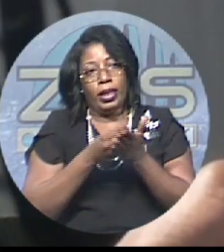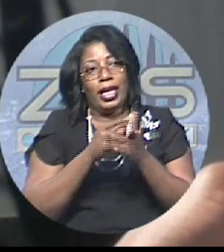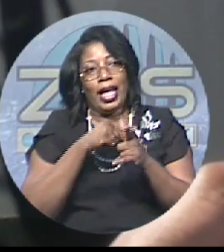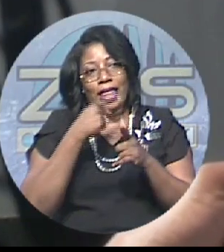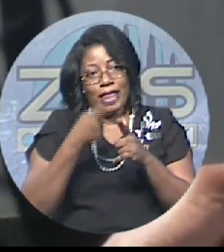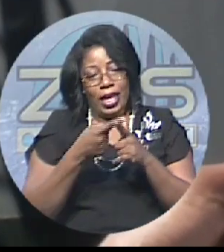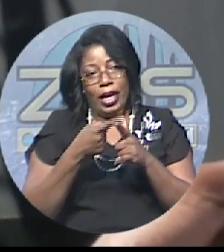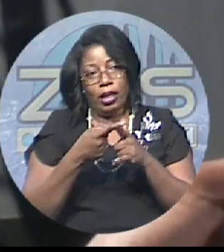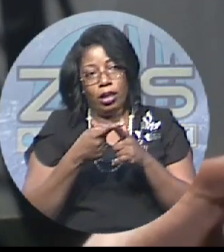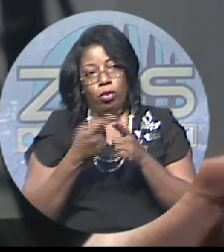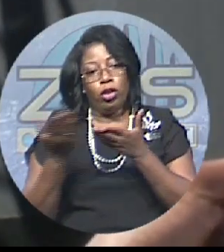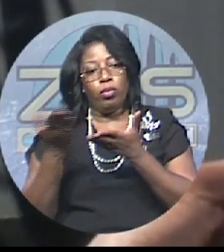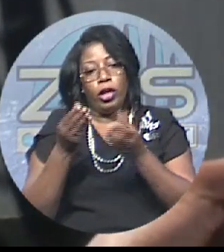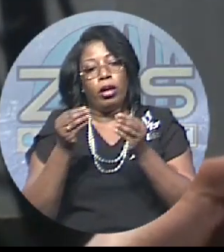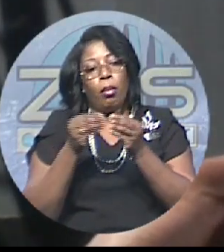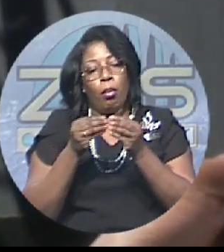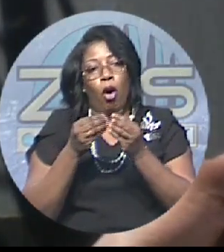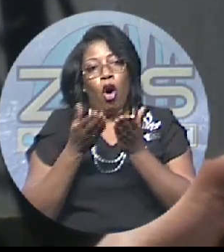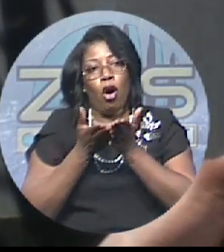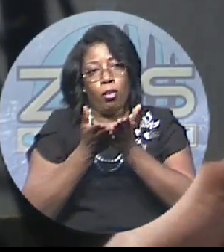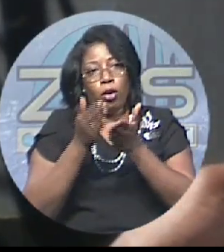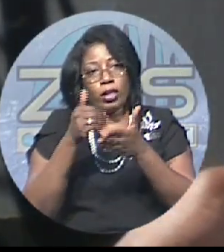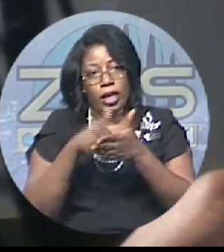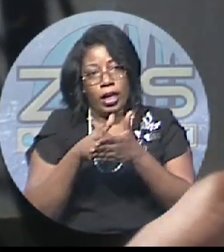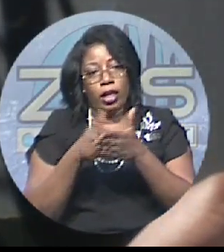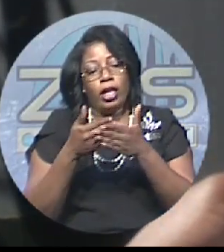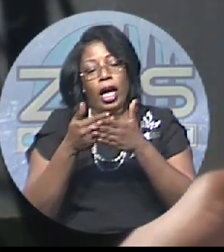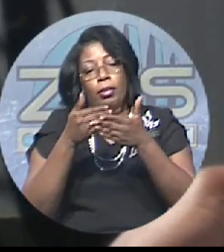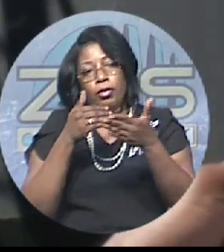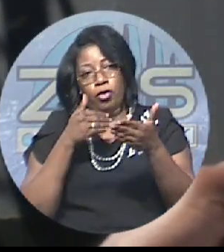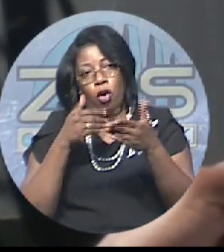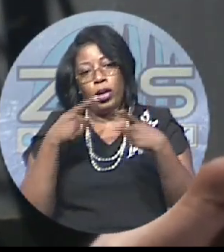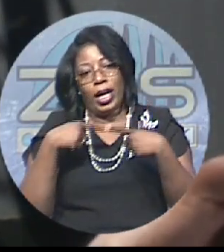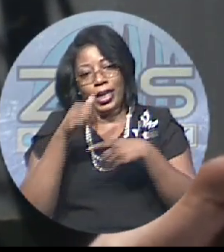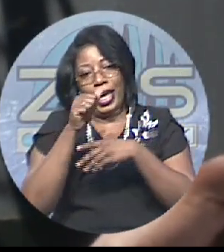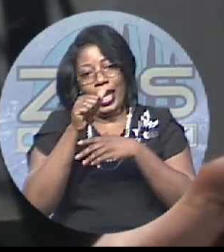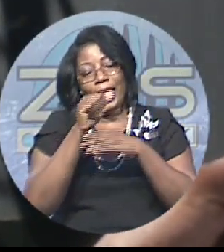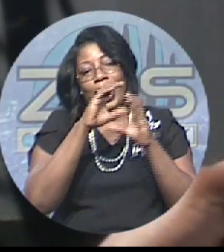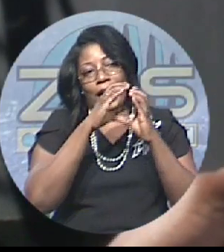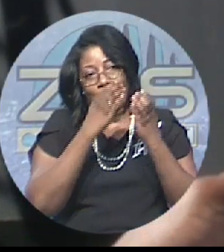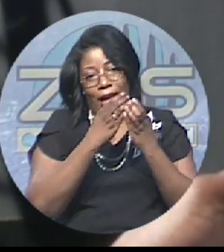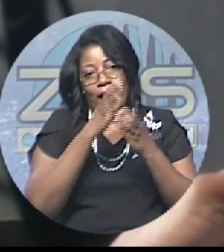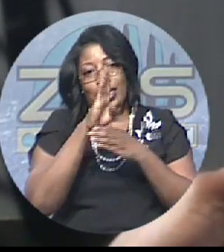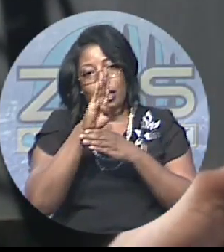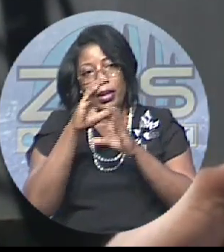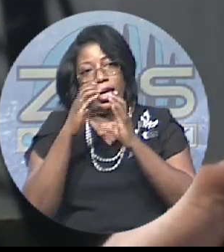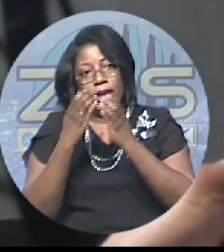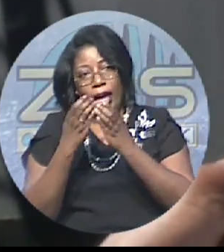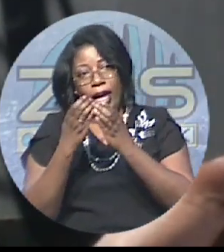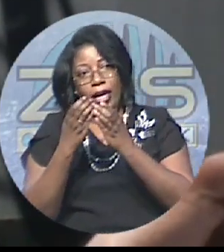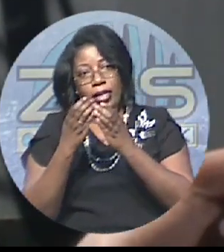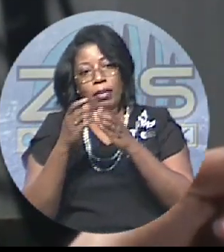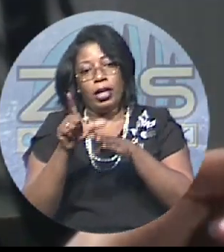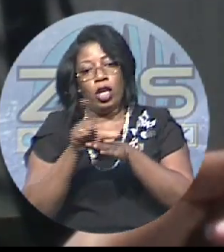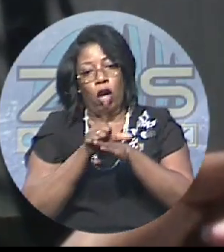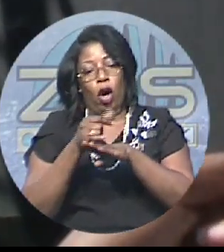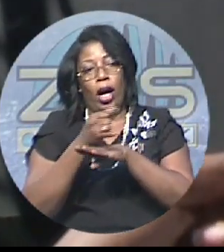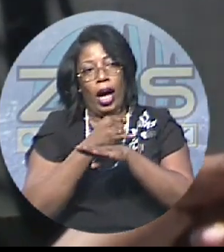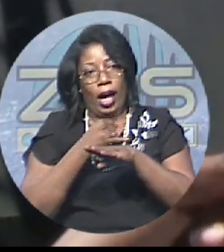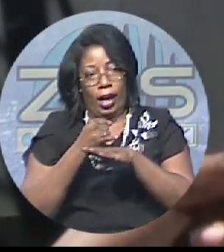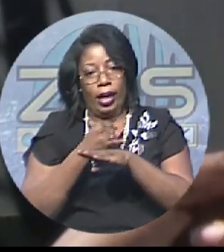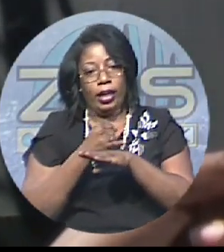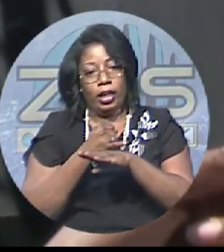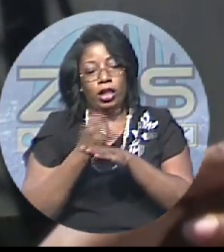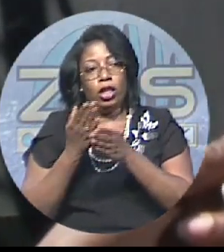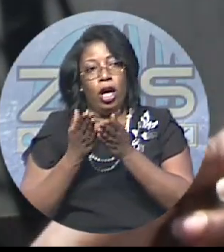then we'll be able to bring in some more boats. Because before, we used to have the A-class and the B-class, and there used to be Long Island boats like Robert Legend